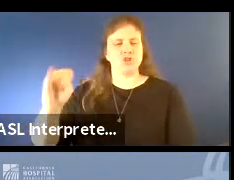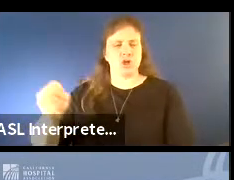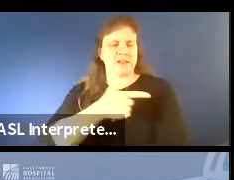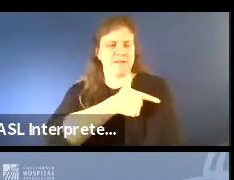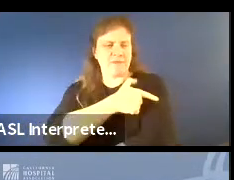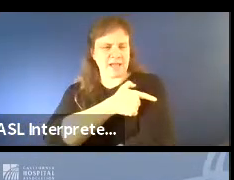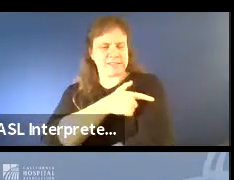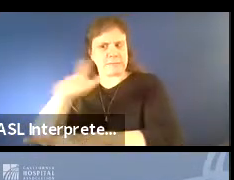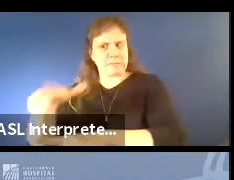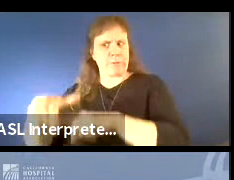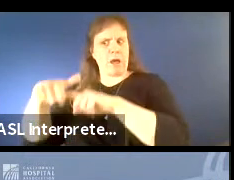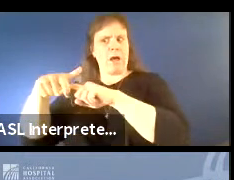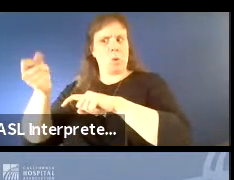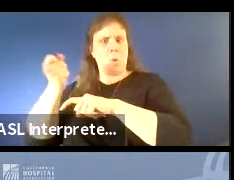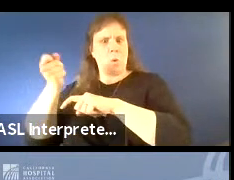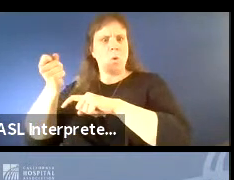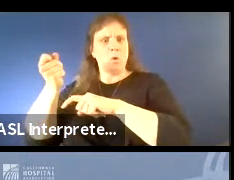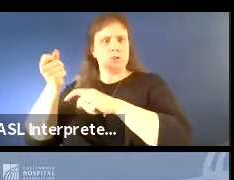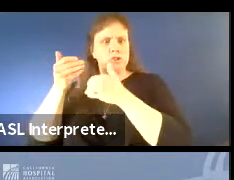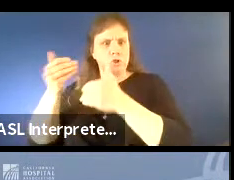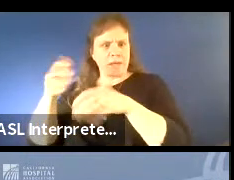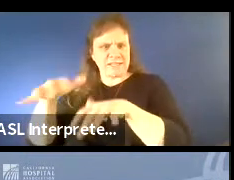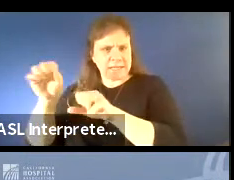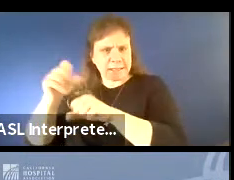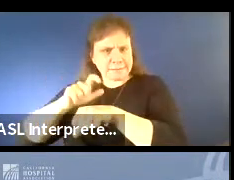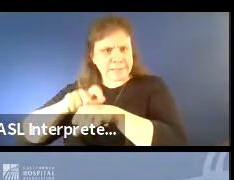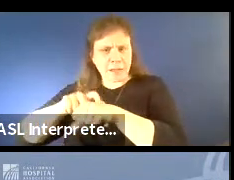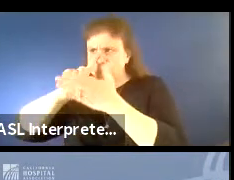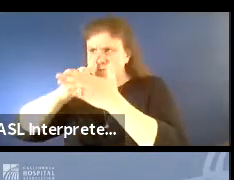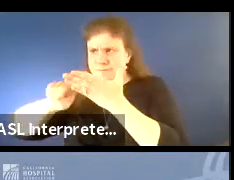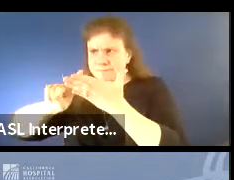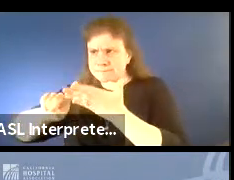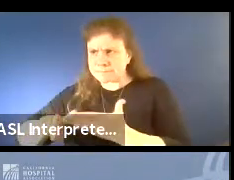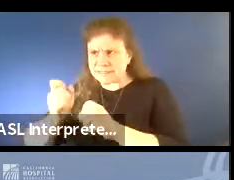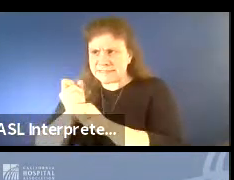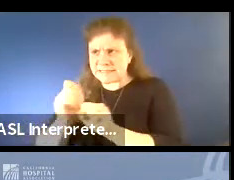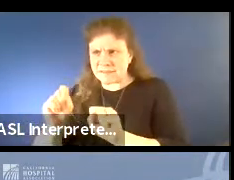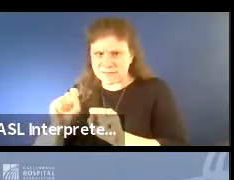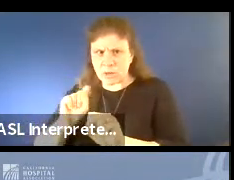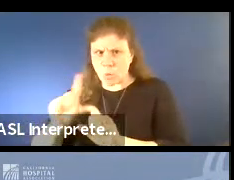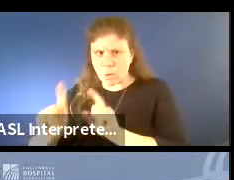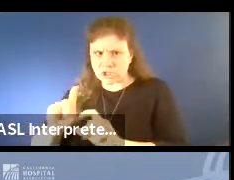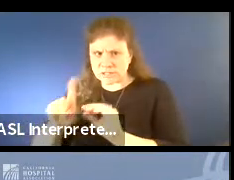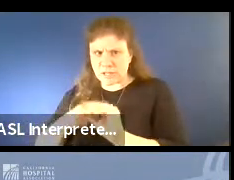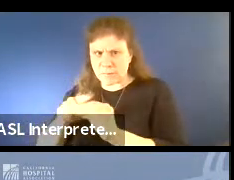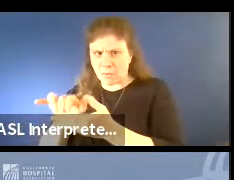to investigate some safety questions, and